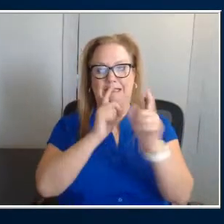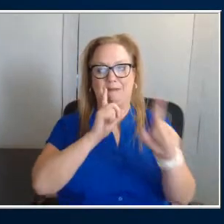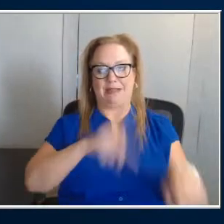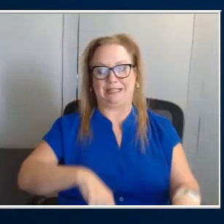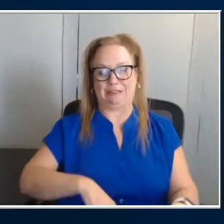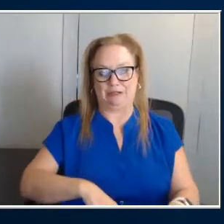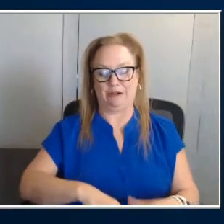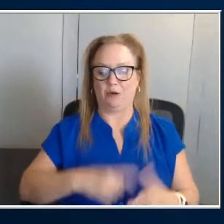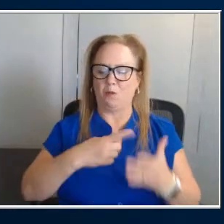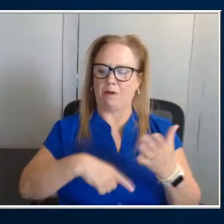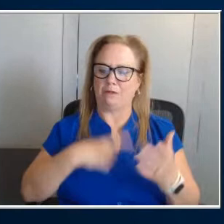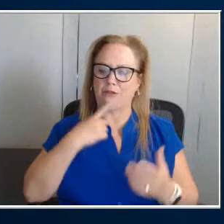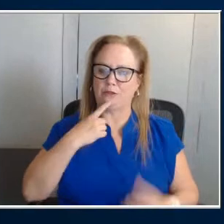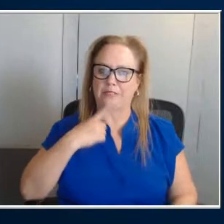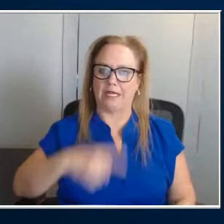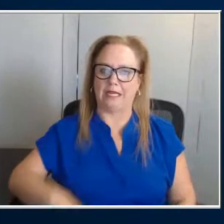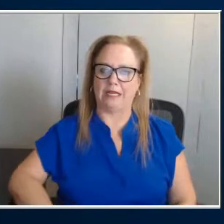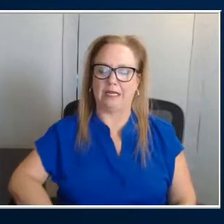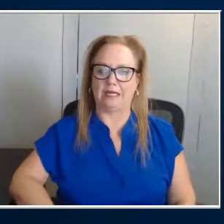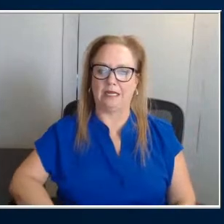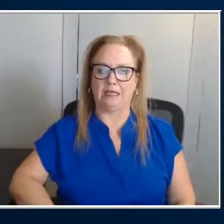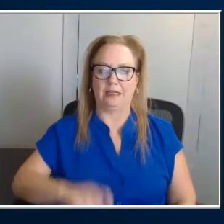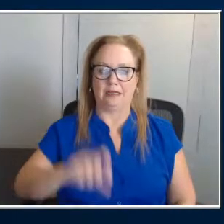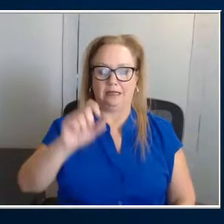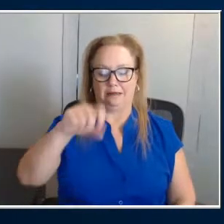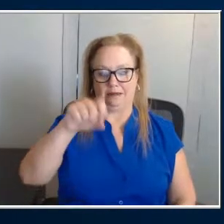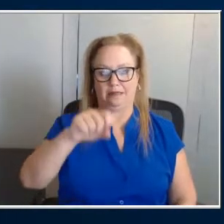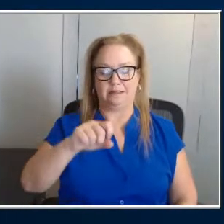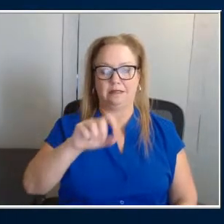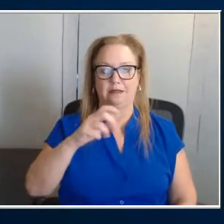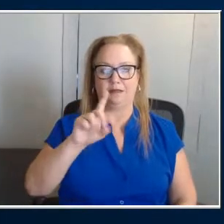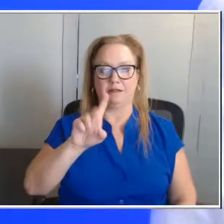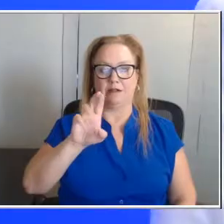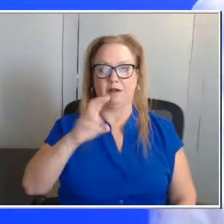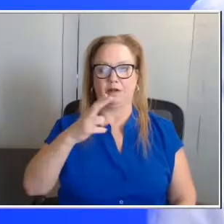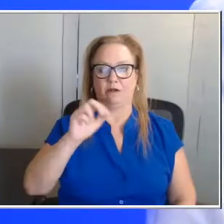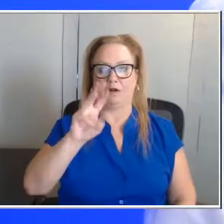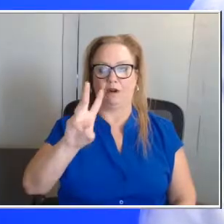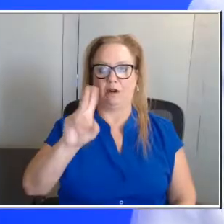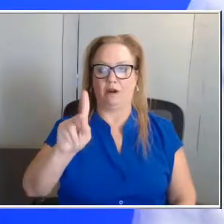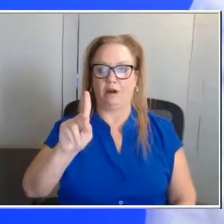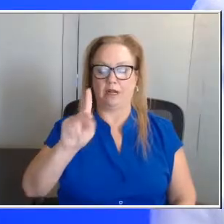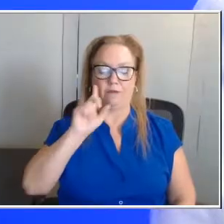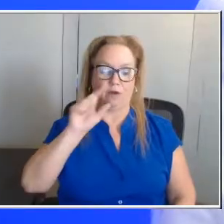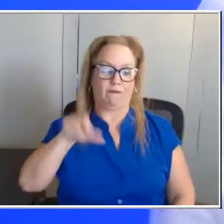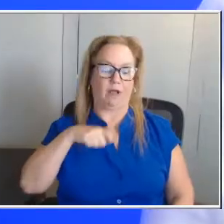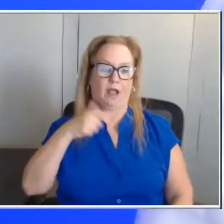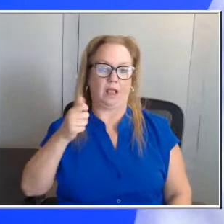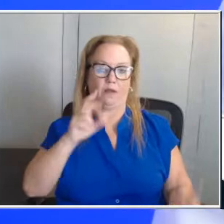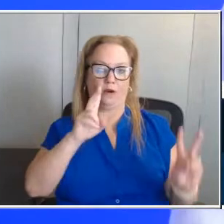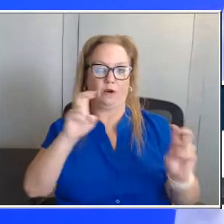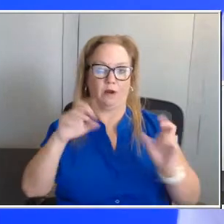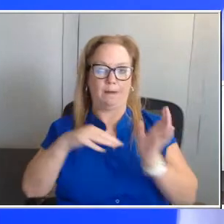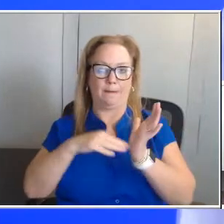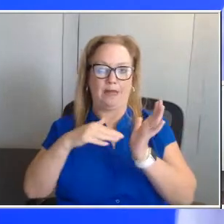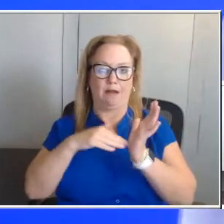would you say? I would say, yeah. So just like Dr. Hawkins was saying, so if you have some underlying medical conditions or underlying inflammation in the